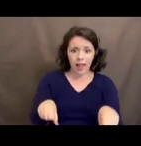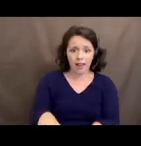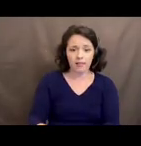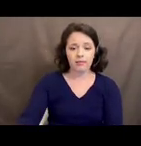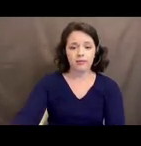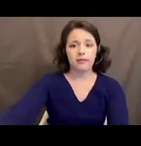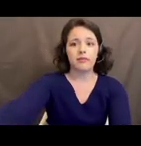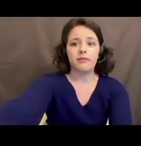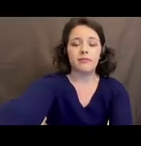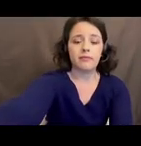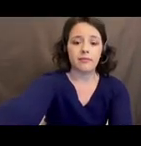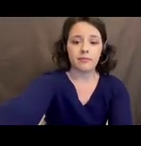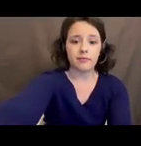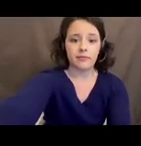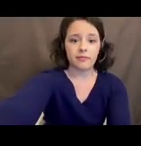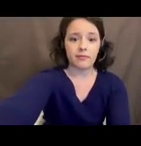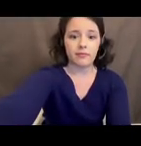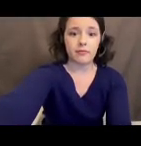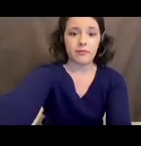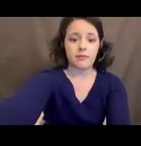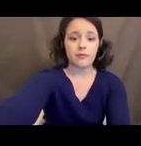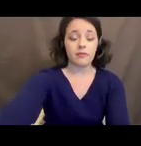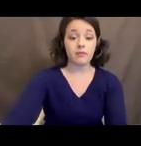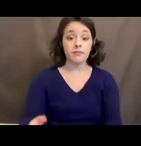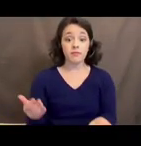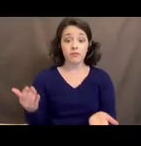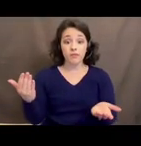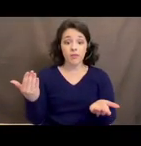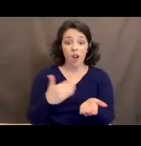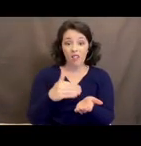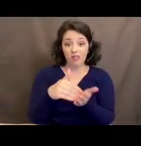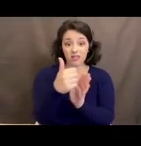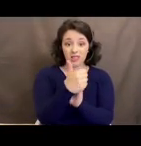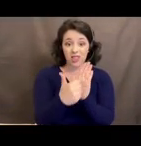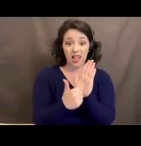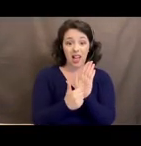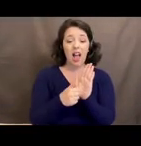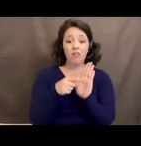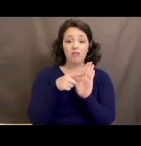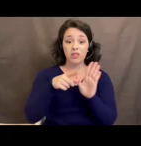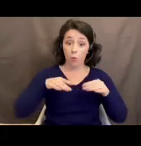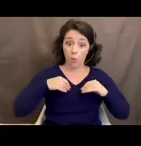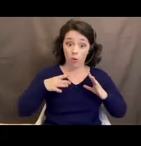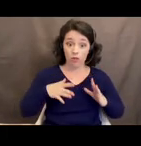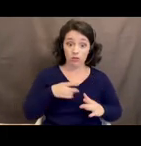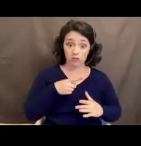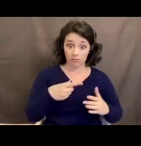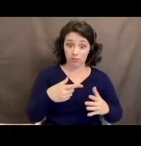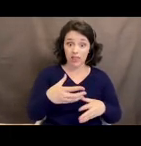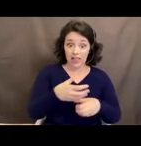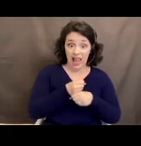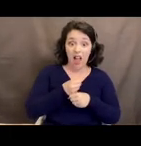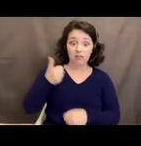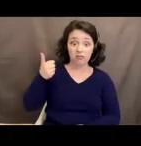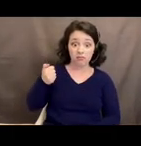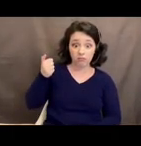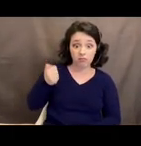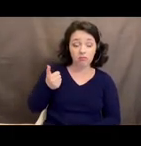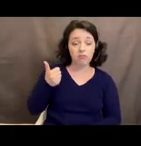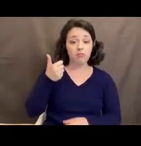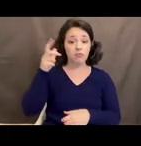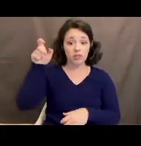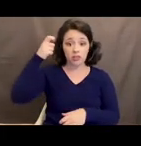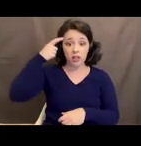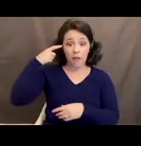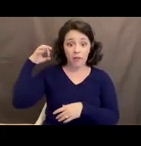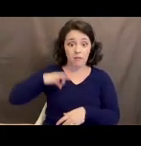owners that do not receive public benefits, and this slide is showing that an ABLE account is still a powerful tool to